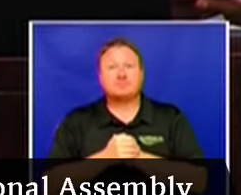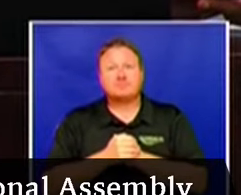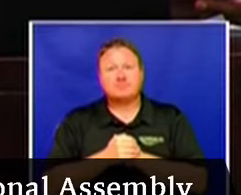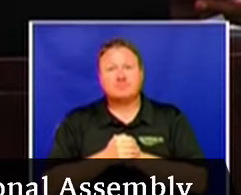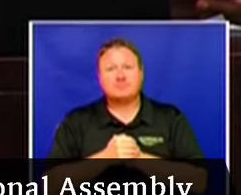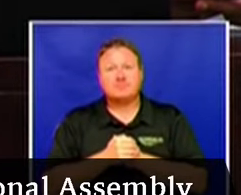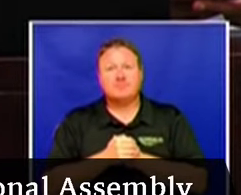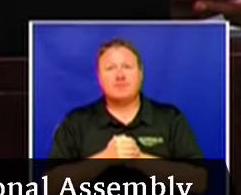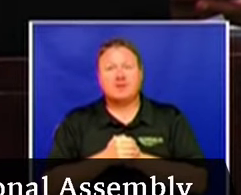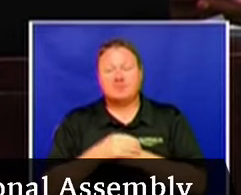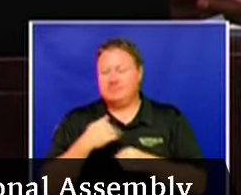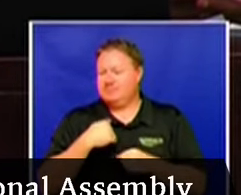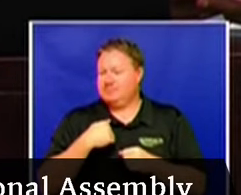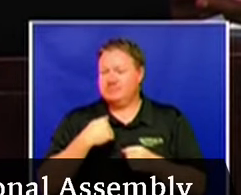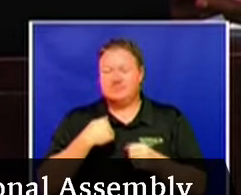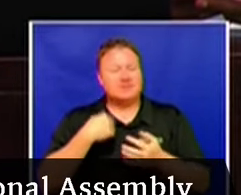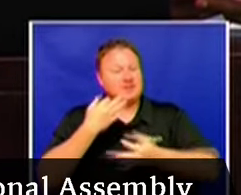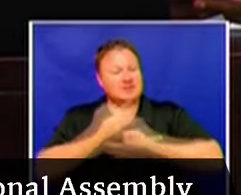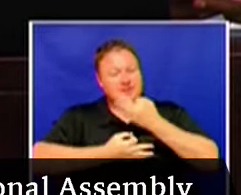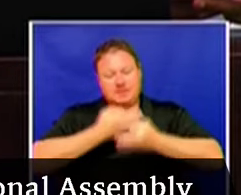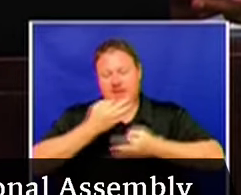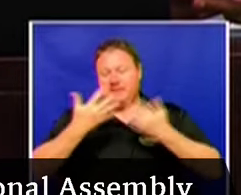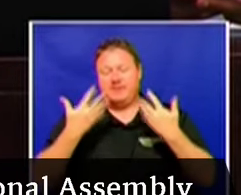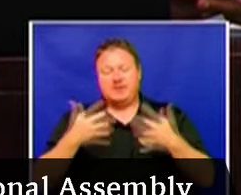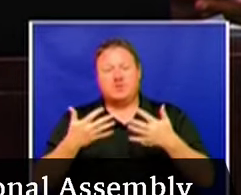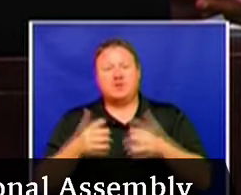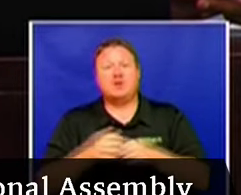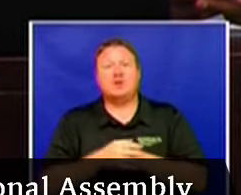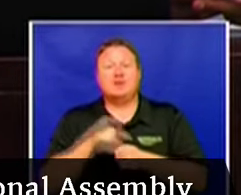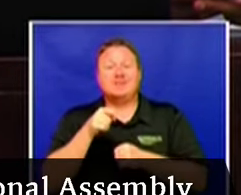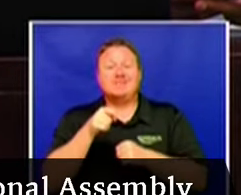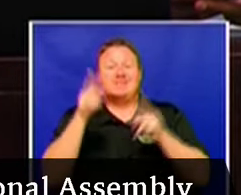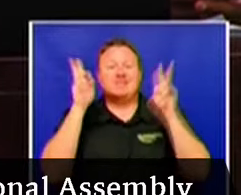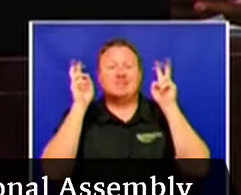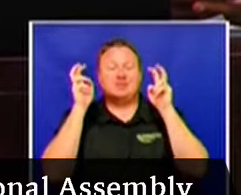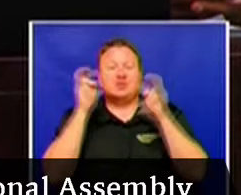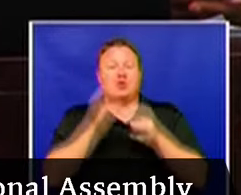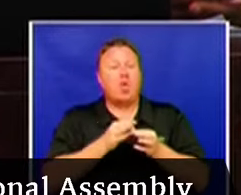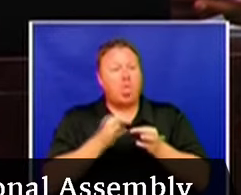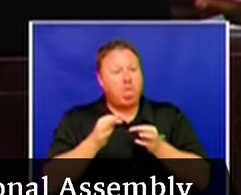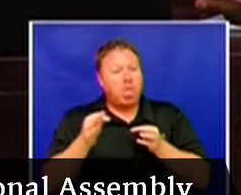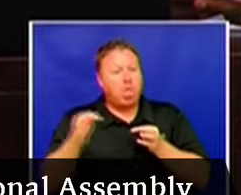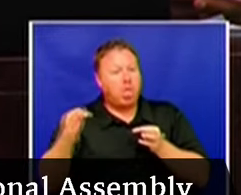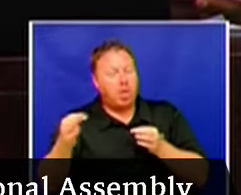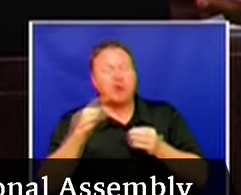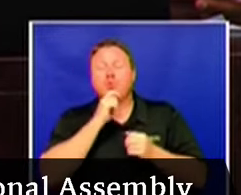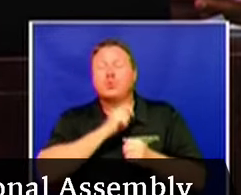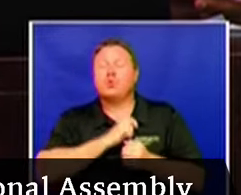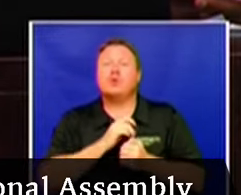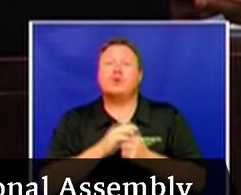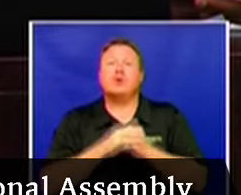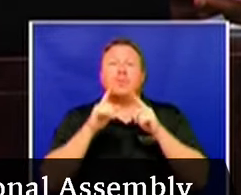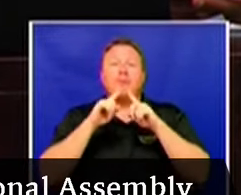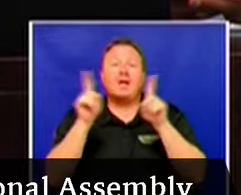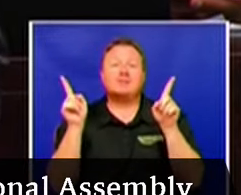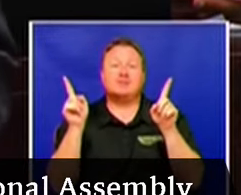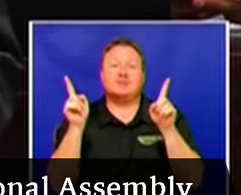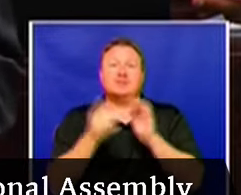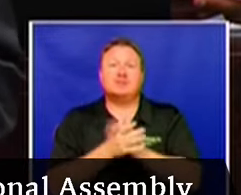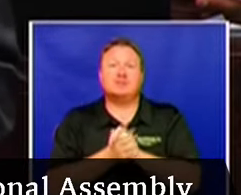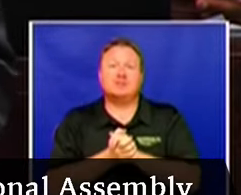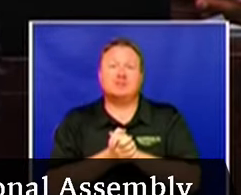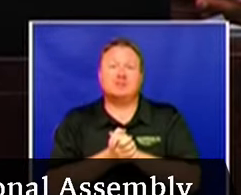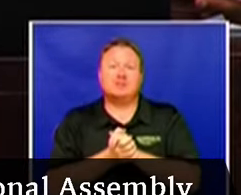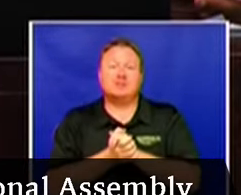I have explained that, yes, this matter has taken an inordinately long time. However, it is